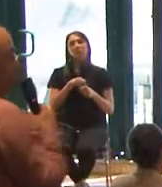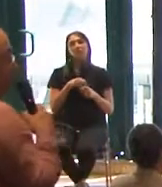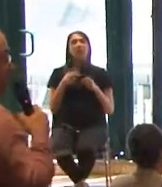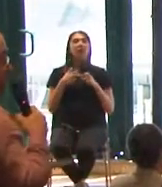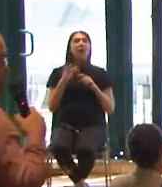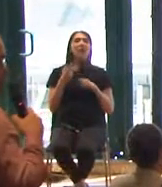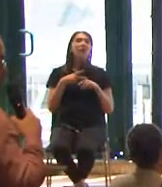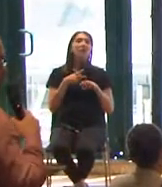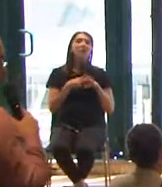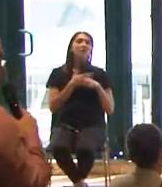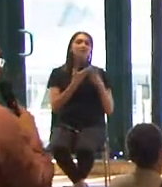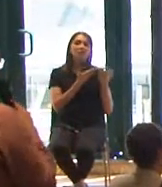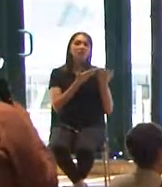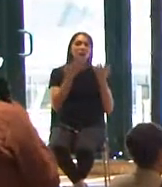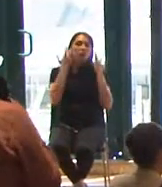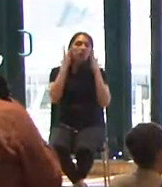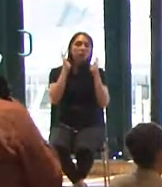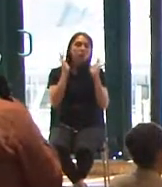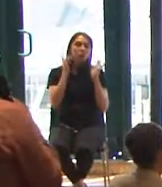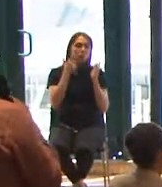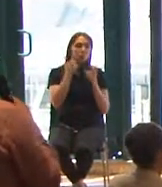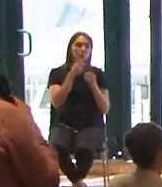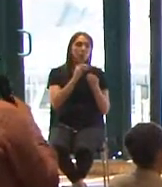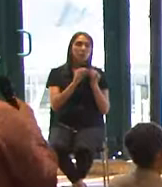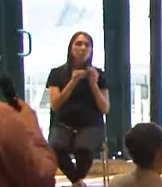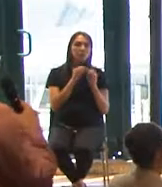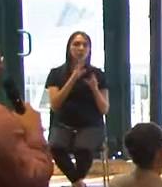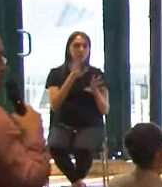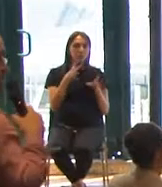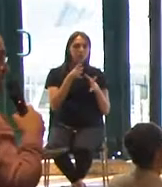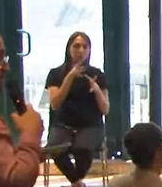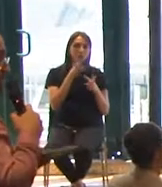crisis in my own city